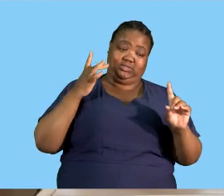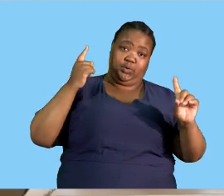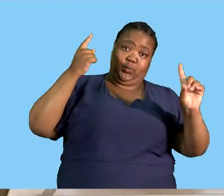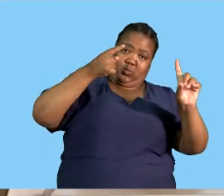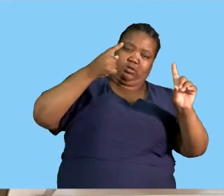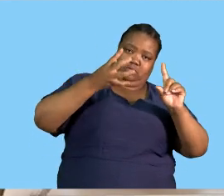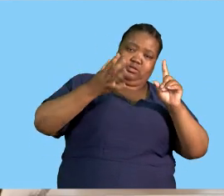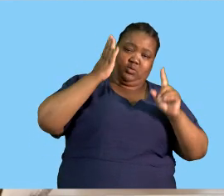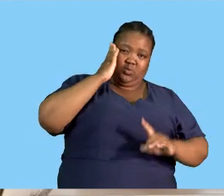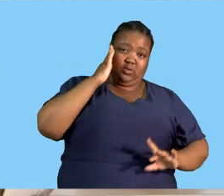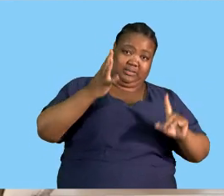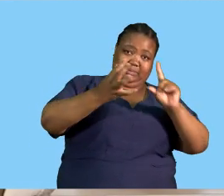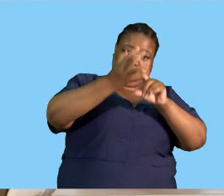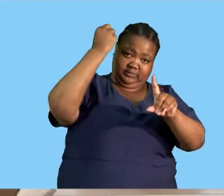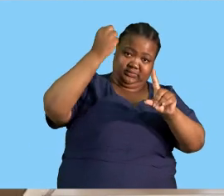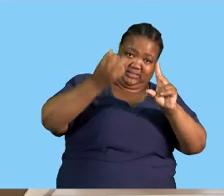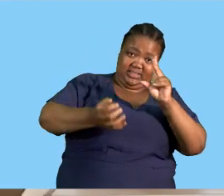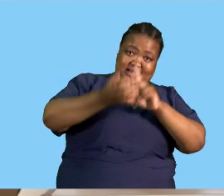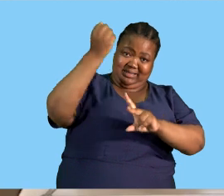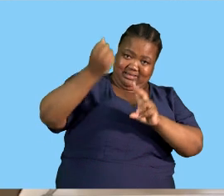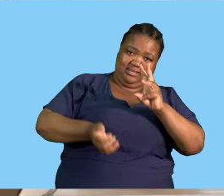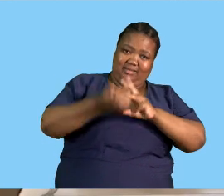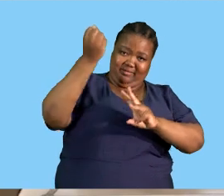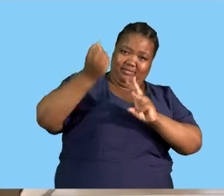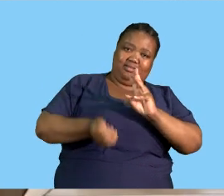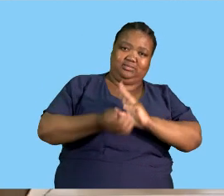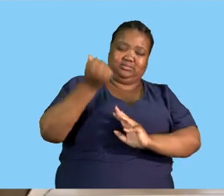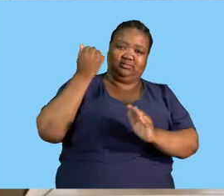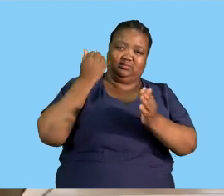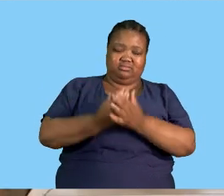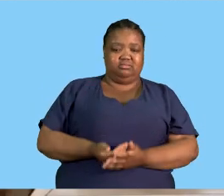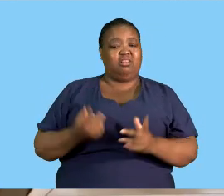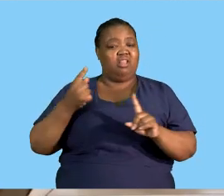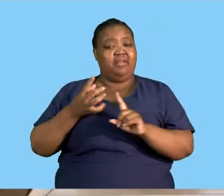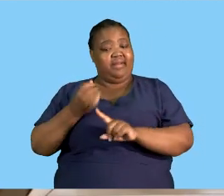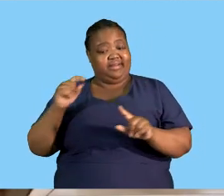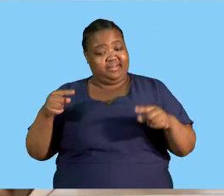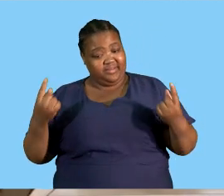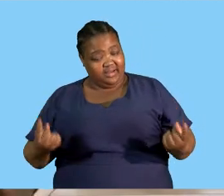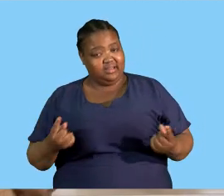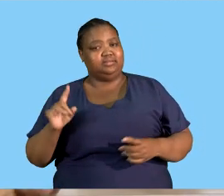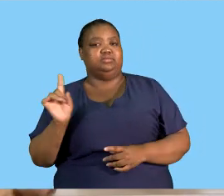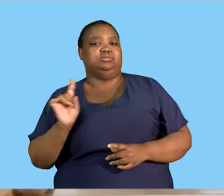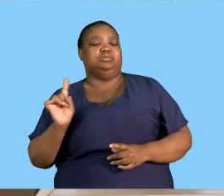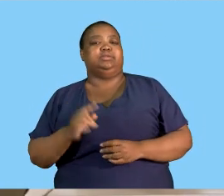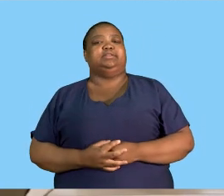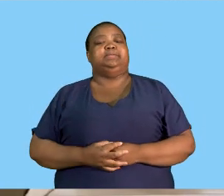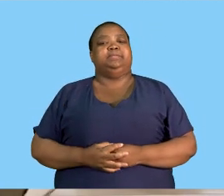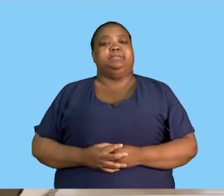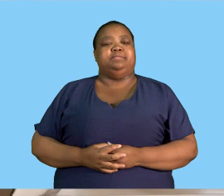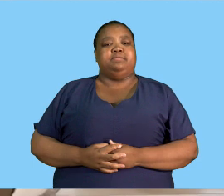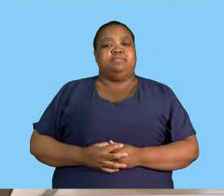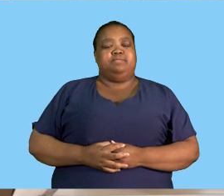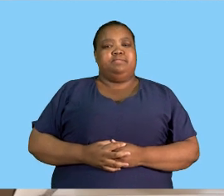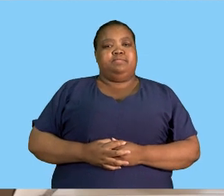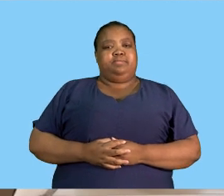unrealistic in our goal settings. So we need to check what is it that we can do, or what is attainable and what is not attainable, what is measurable and what